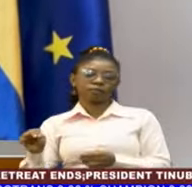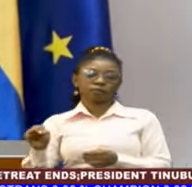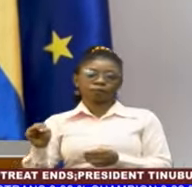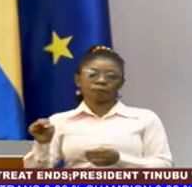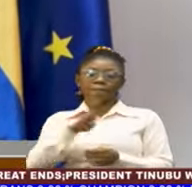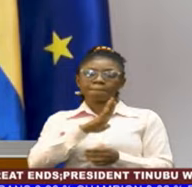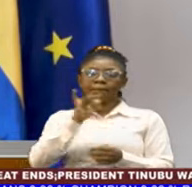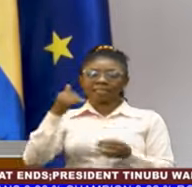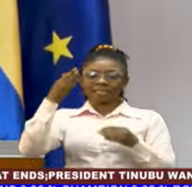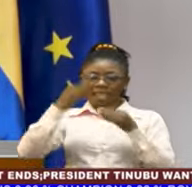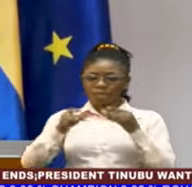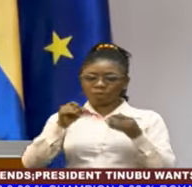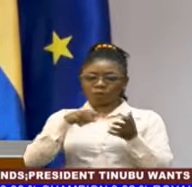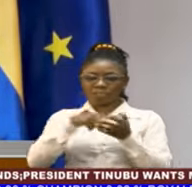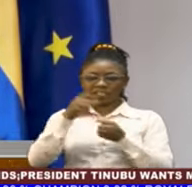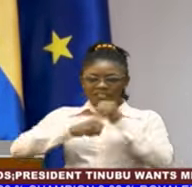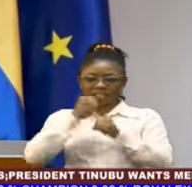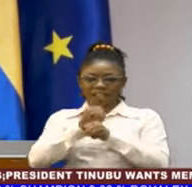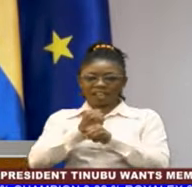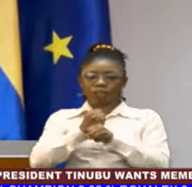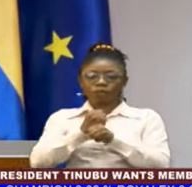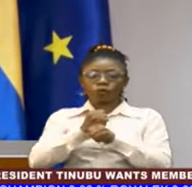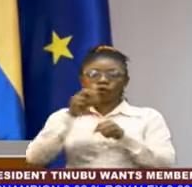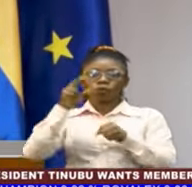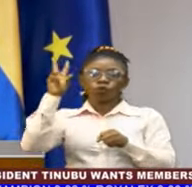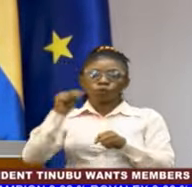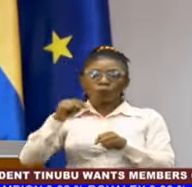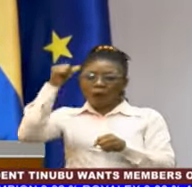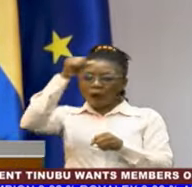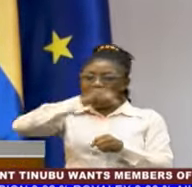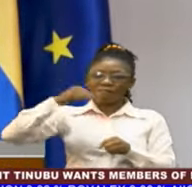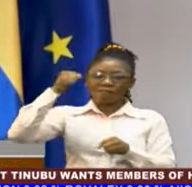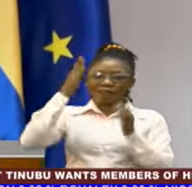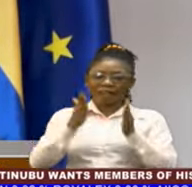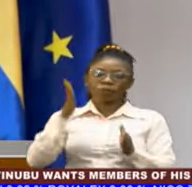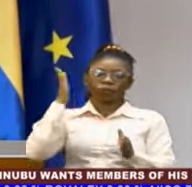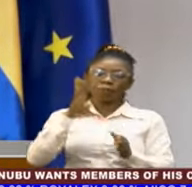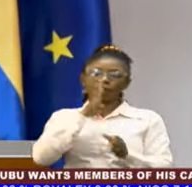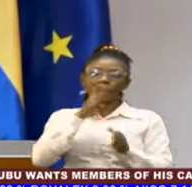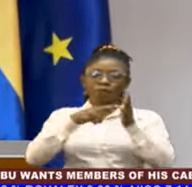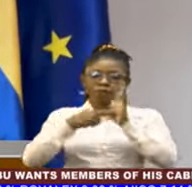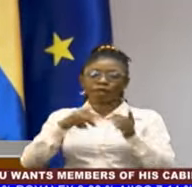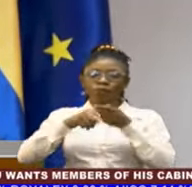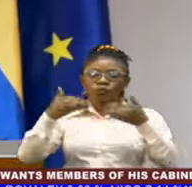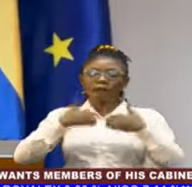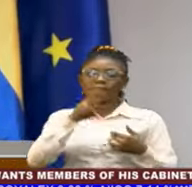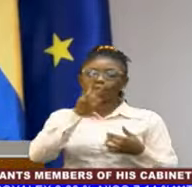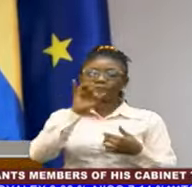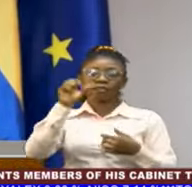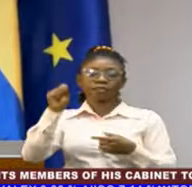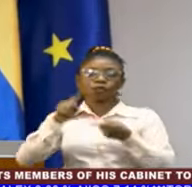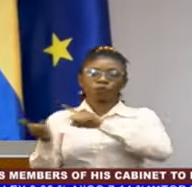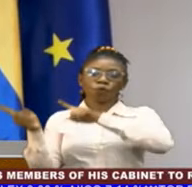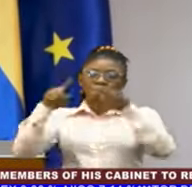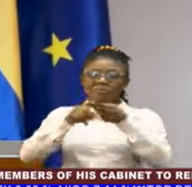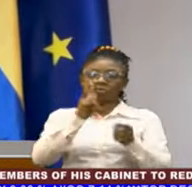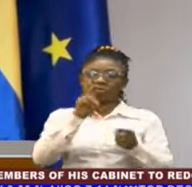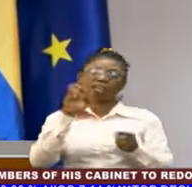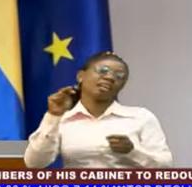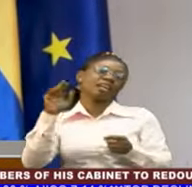by the end of this year, no African will be required to have a visa to come to Kenya.